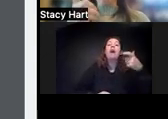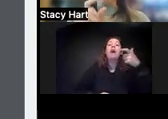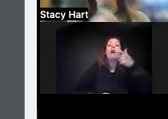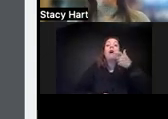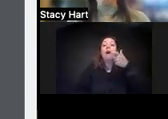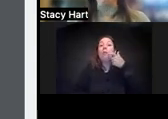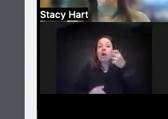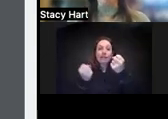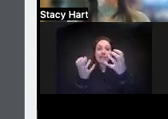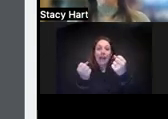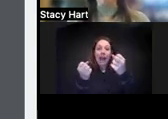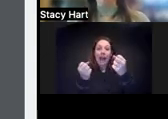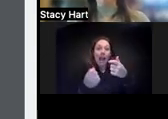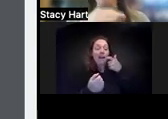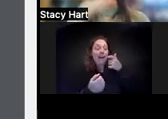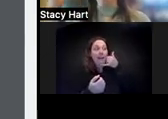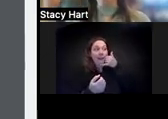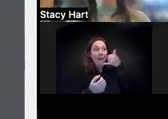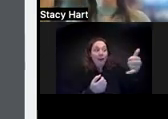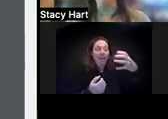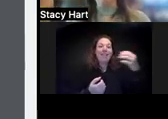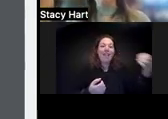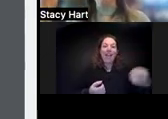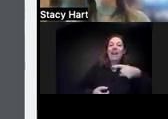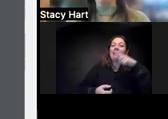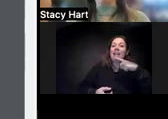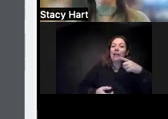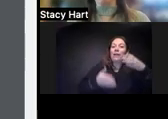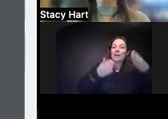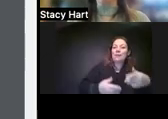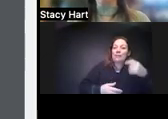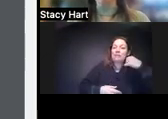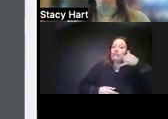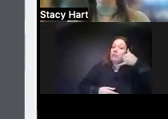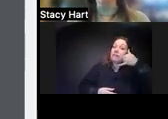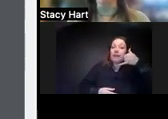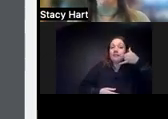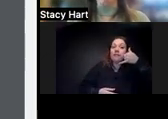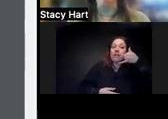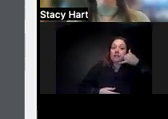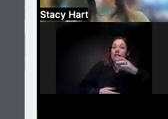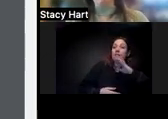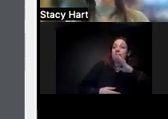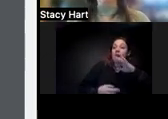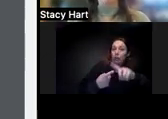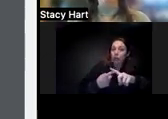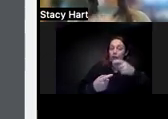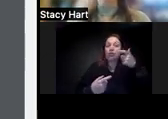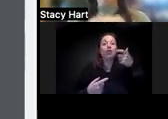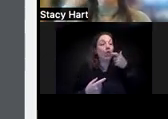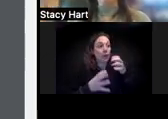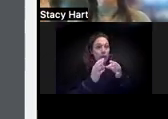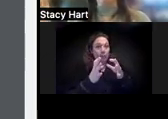So sorry for the tongue twister. We have video telecommunication services, the telephone, and then we